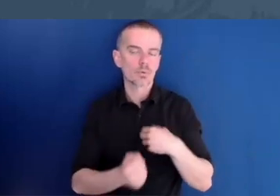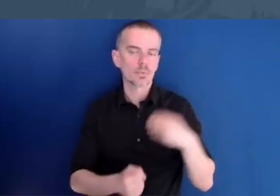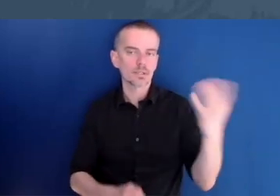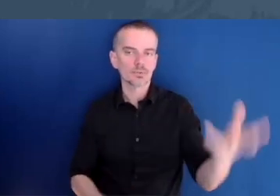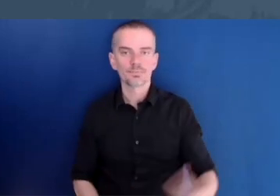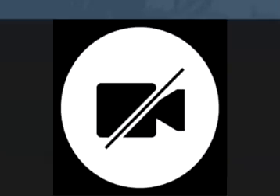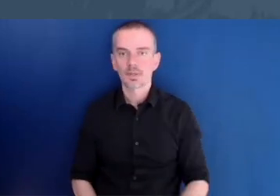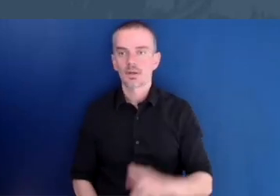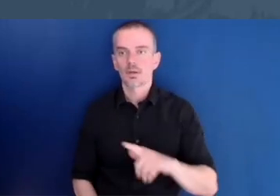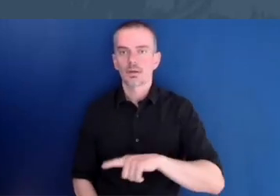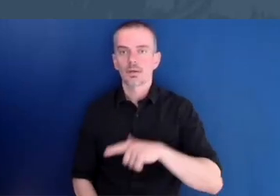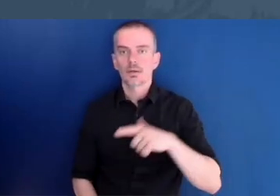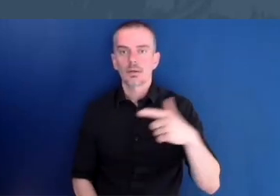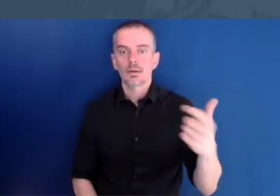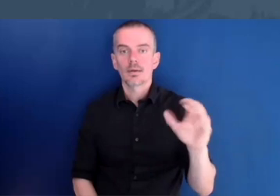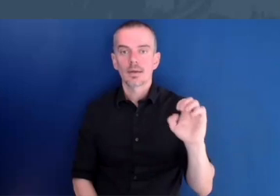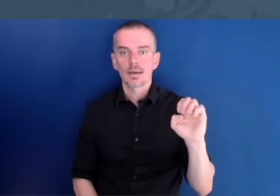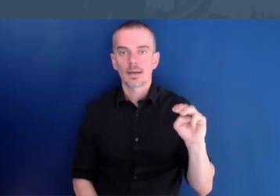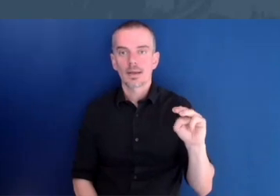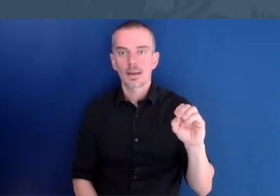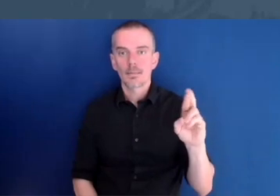And I will pass it back to Emery.